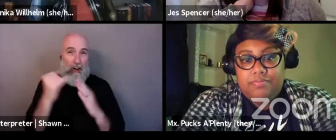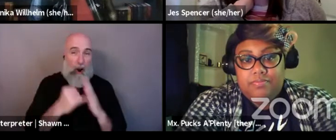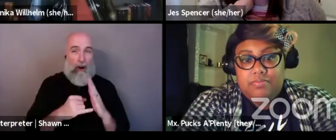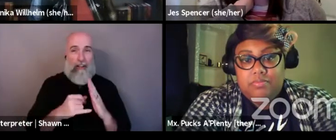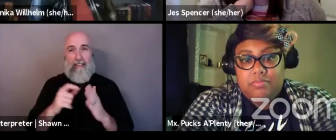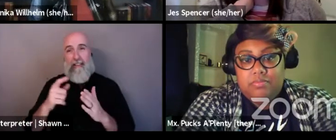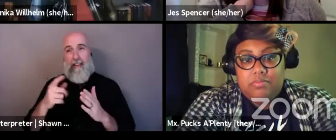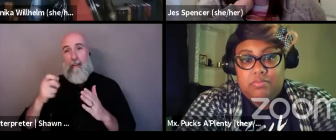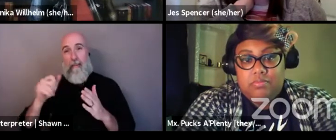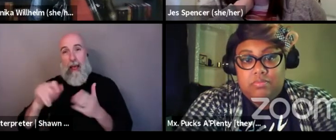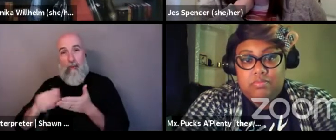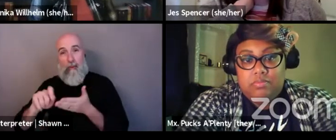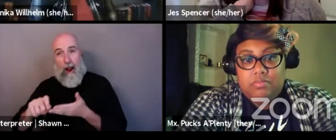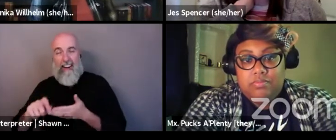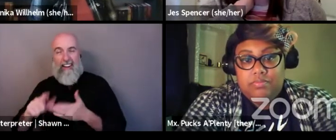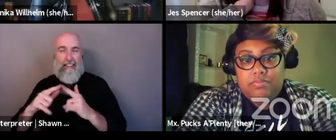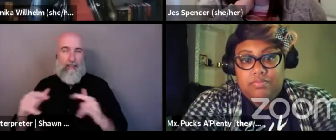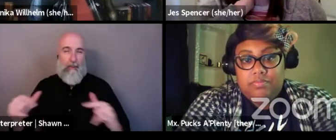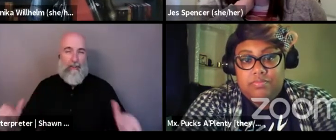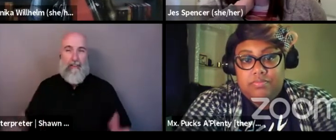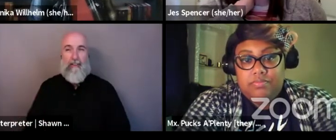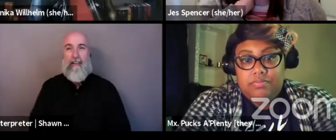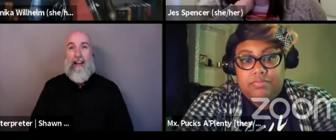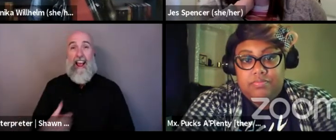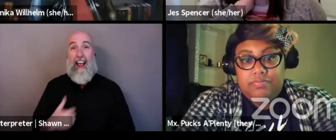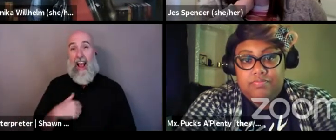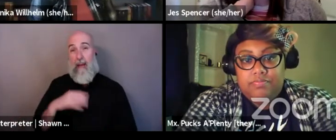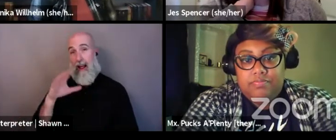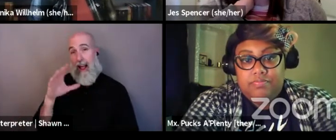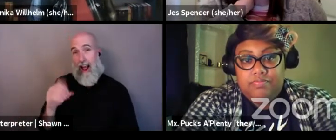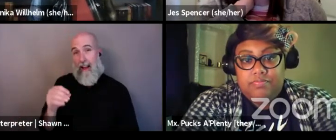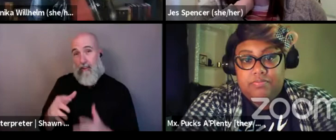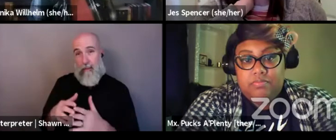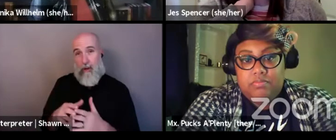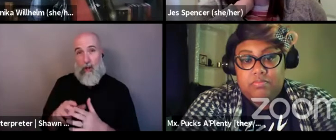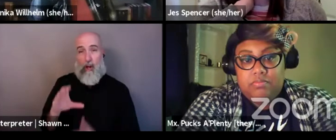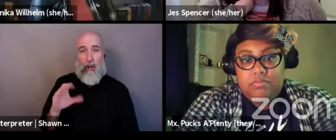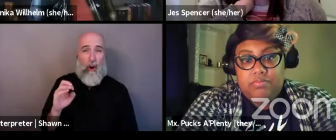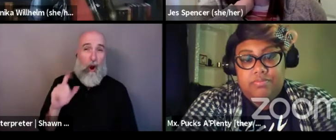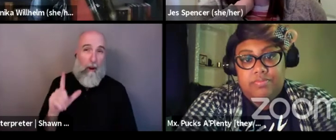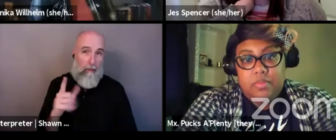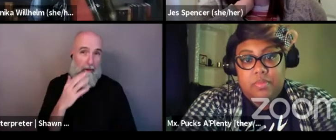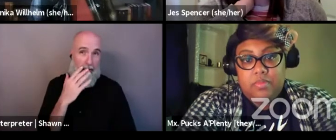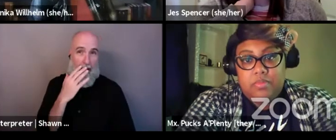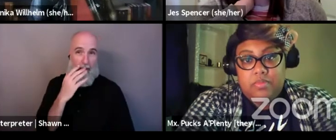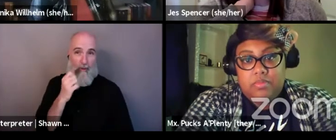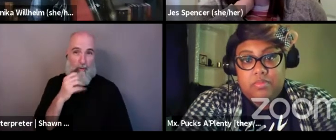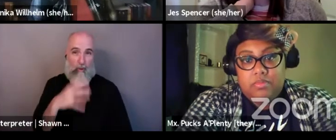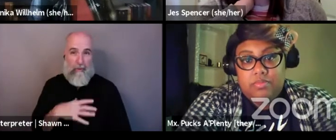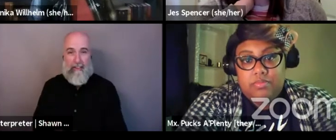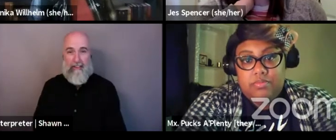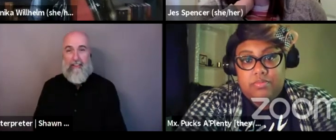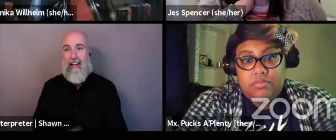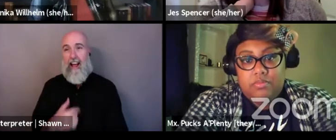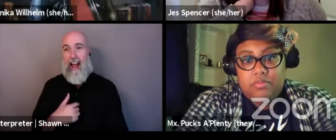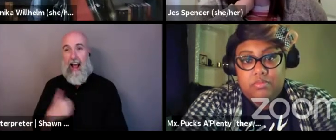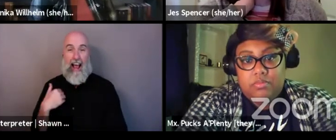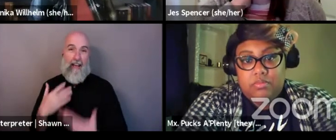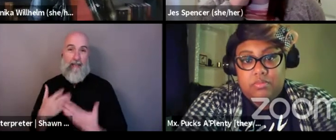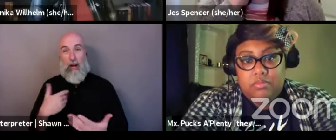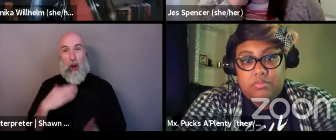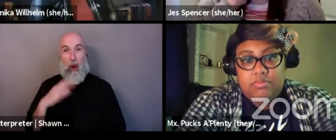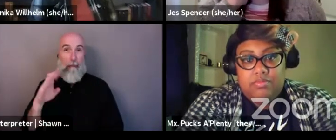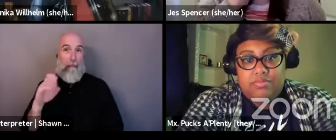cetera. I am an African-American caramel-colored woman. I have what I call Beyoncé